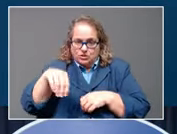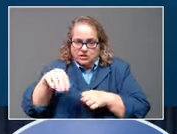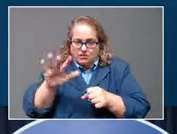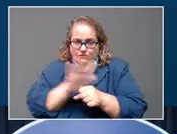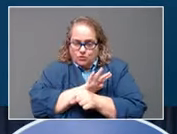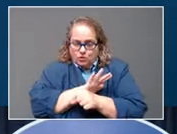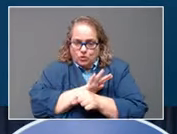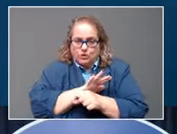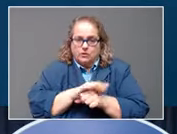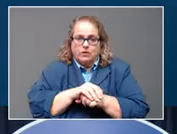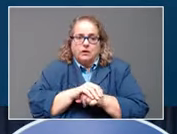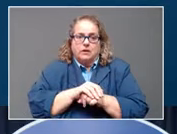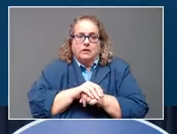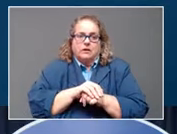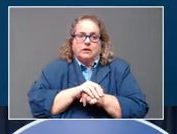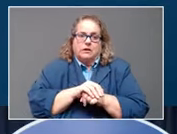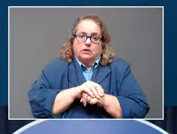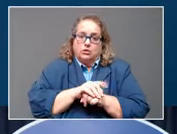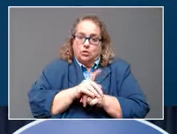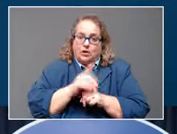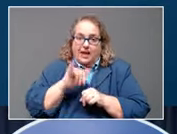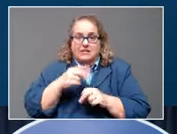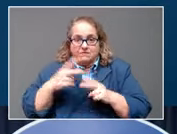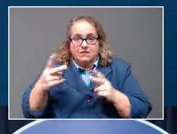That's certainly concerning.